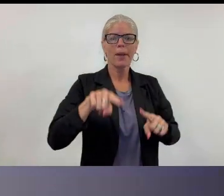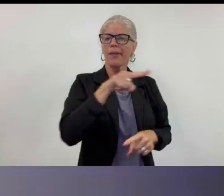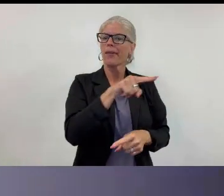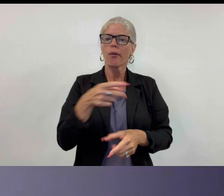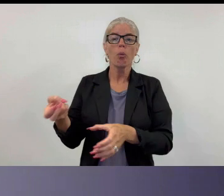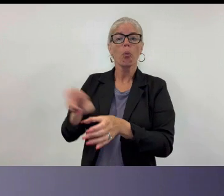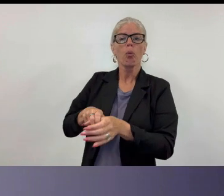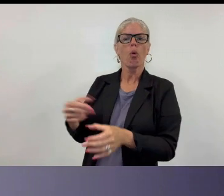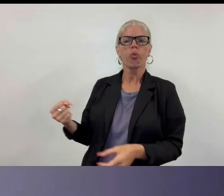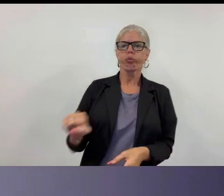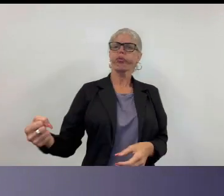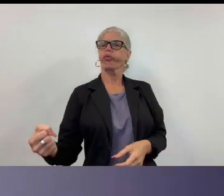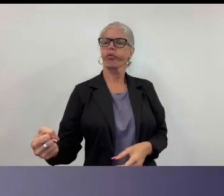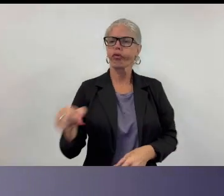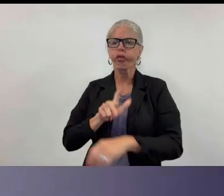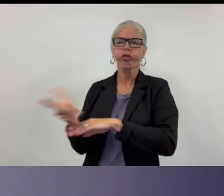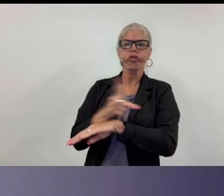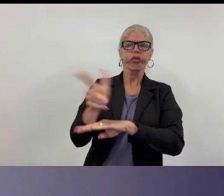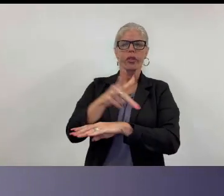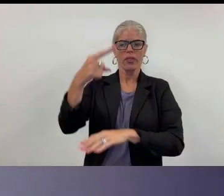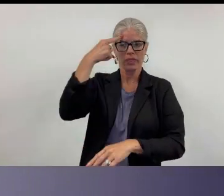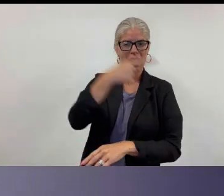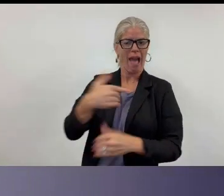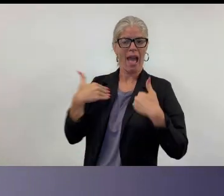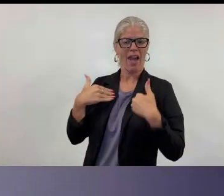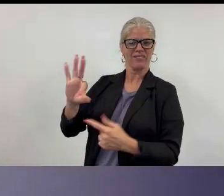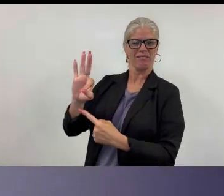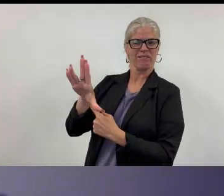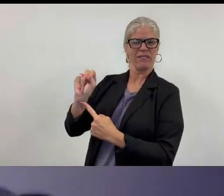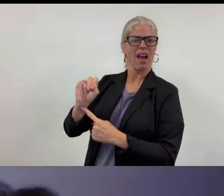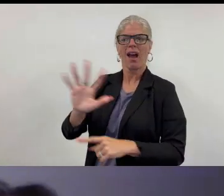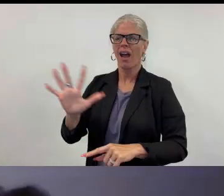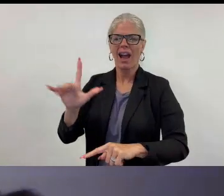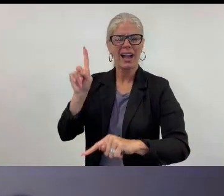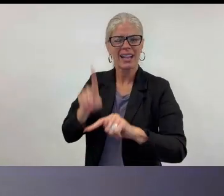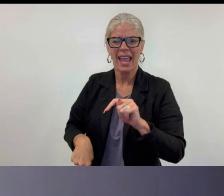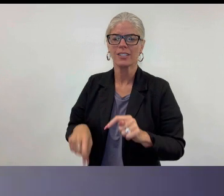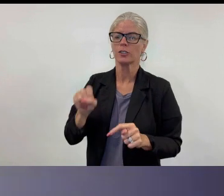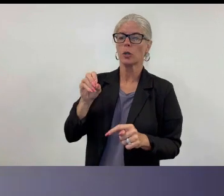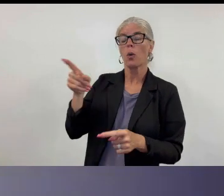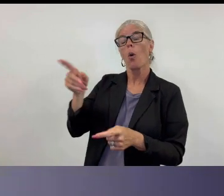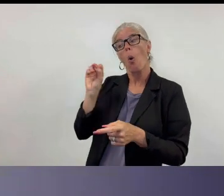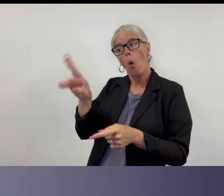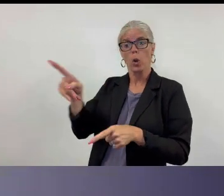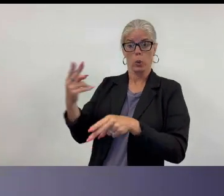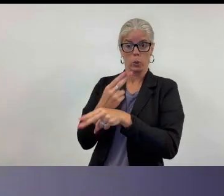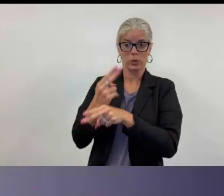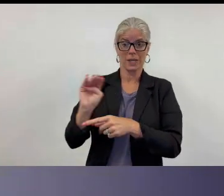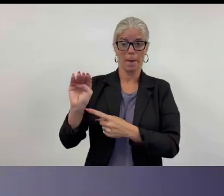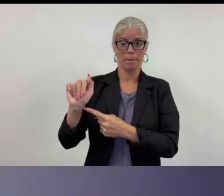training and cultural training to make their employees more aware of people with